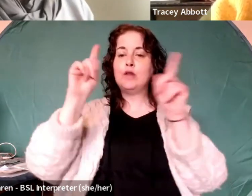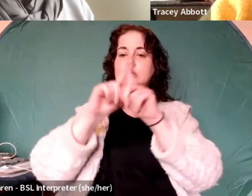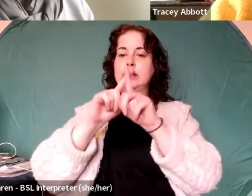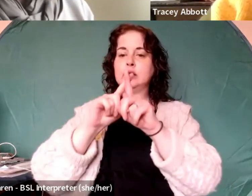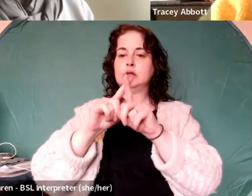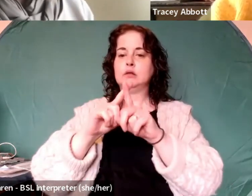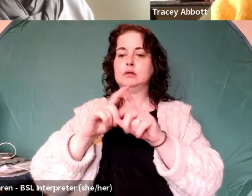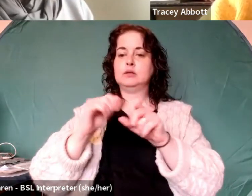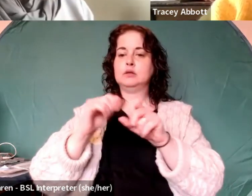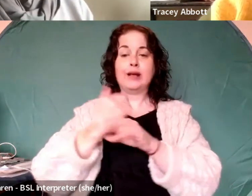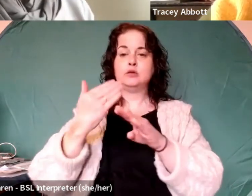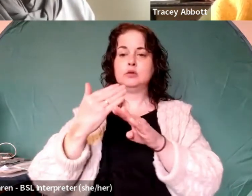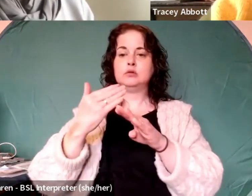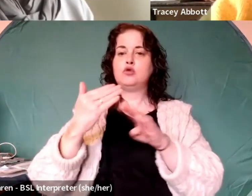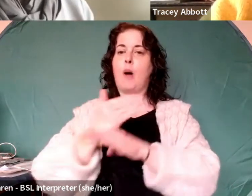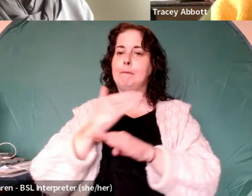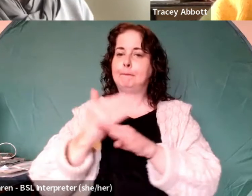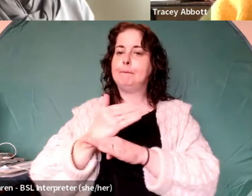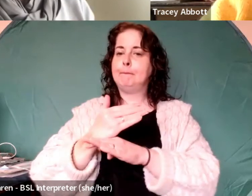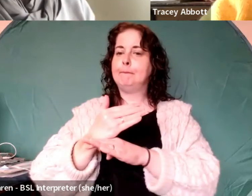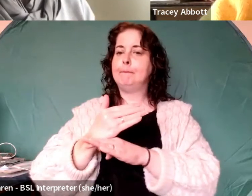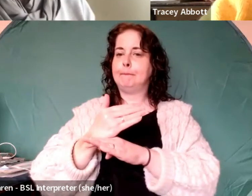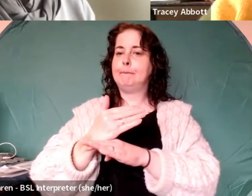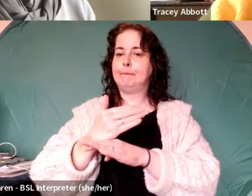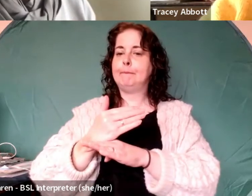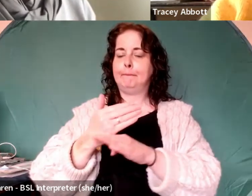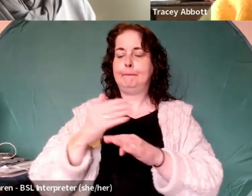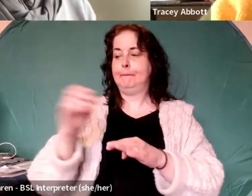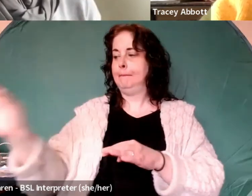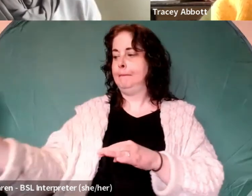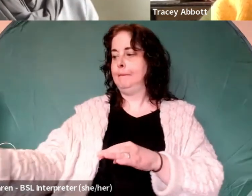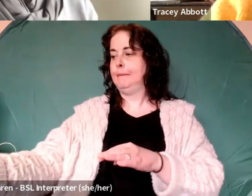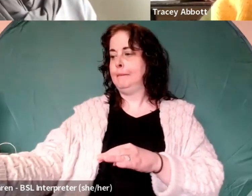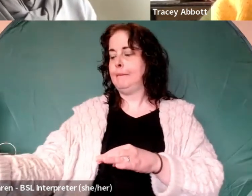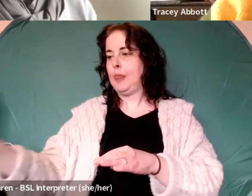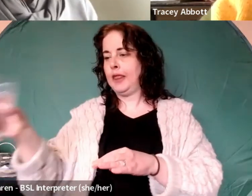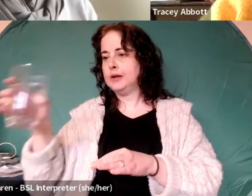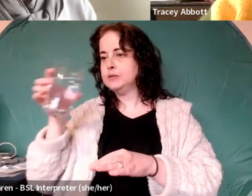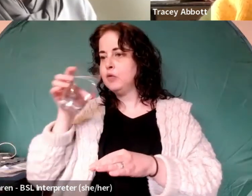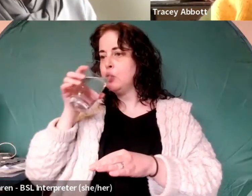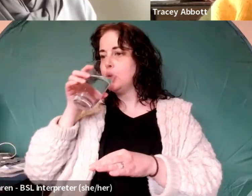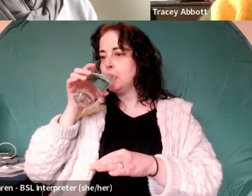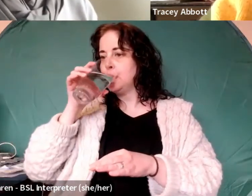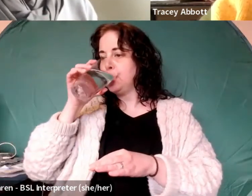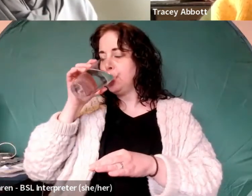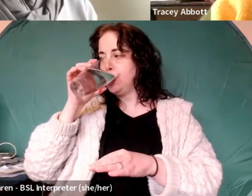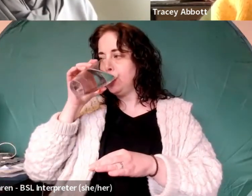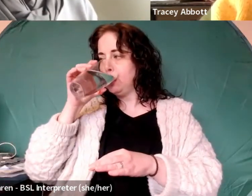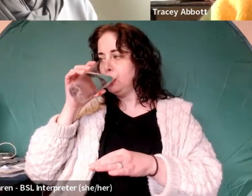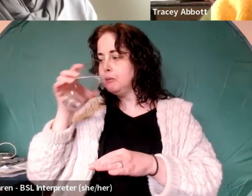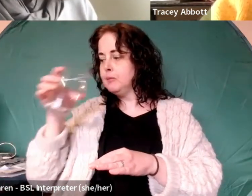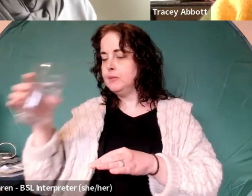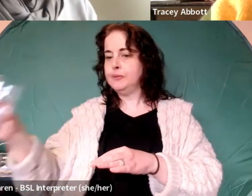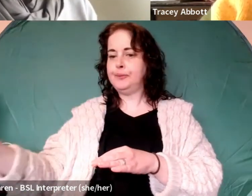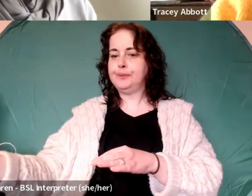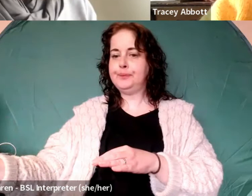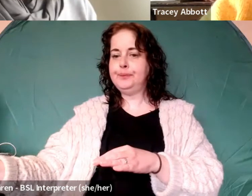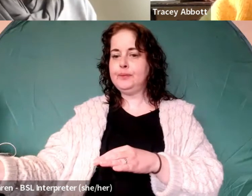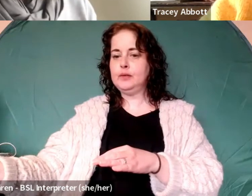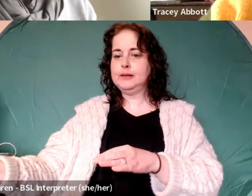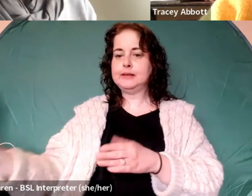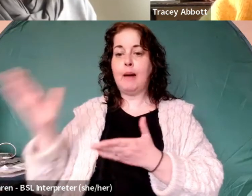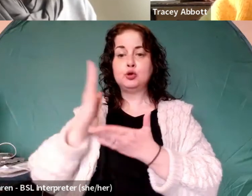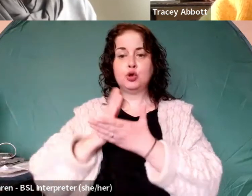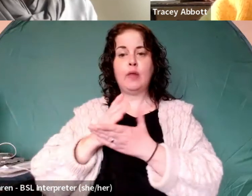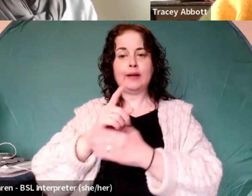doing, jobs to pay their way through university. And I'm sure they were doing them very well, but I doubt they were doing them as well as